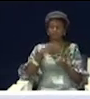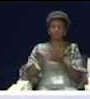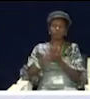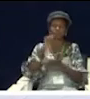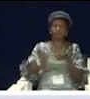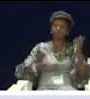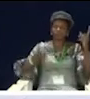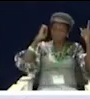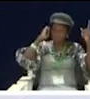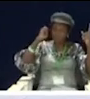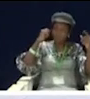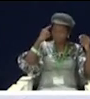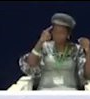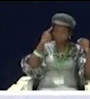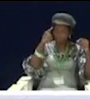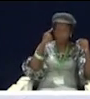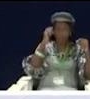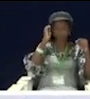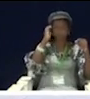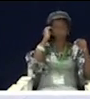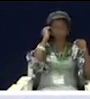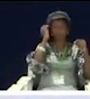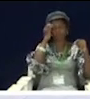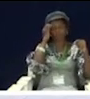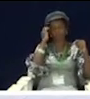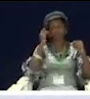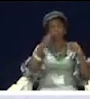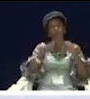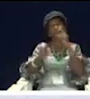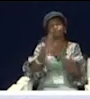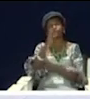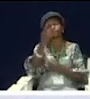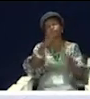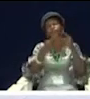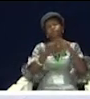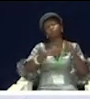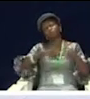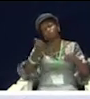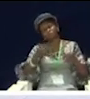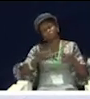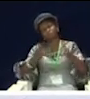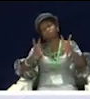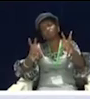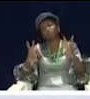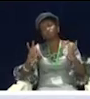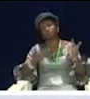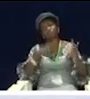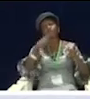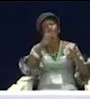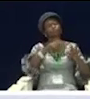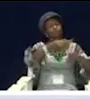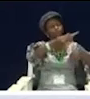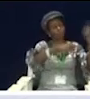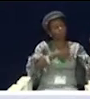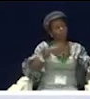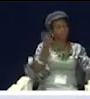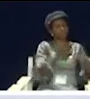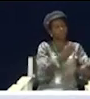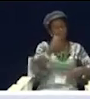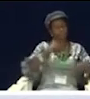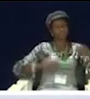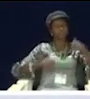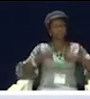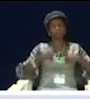he thought. But God came from another direction and told him, go and take your bath.